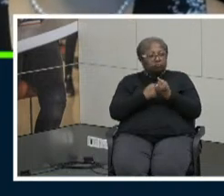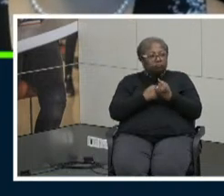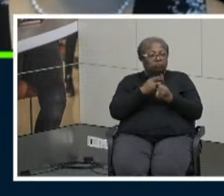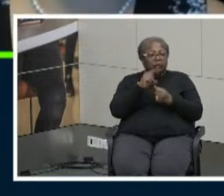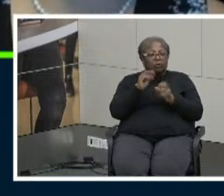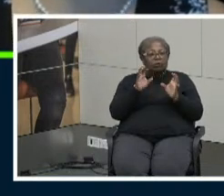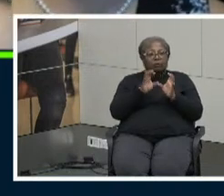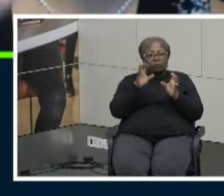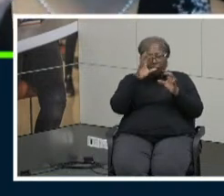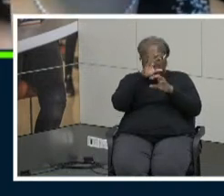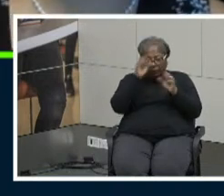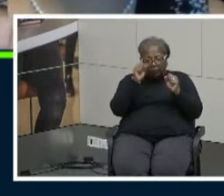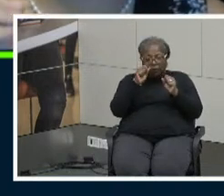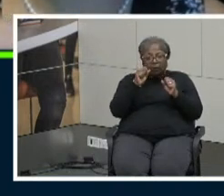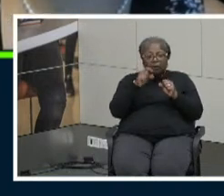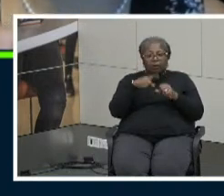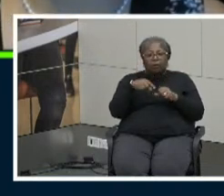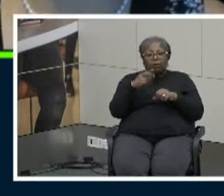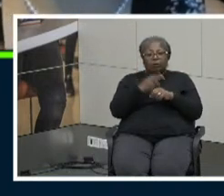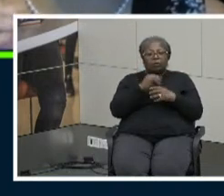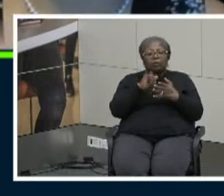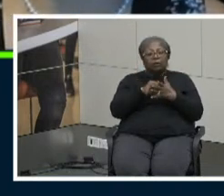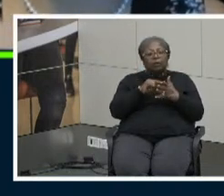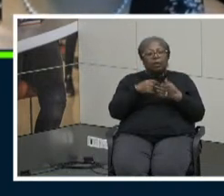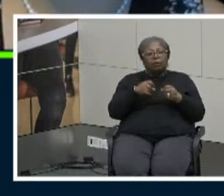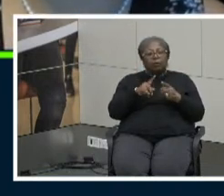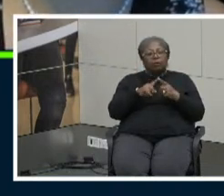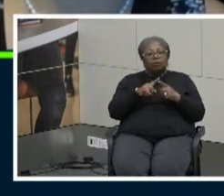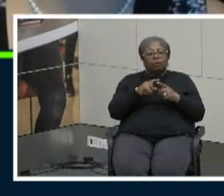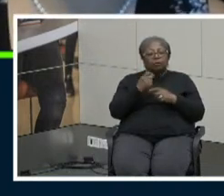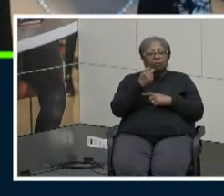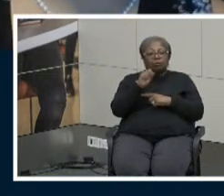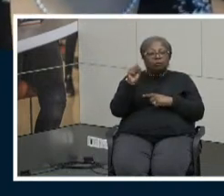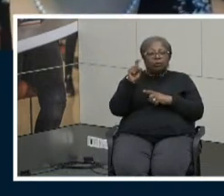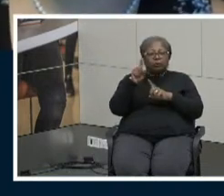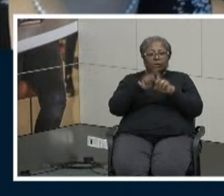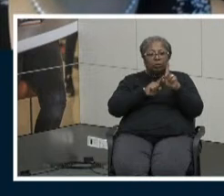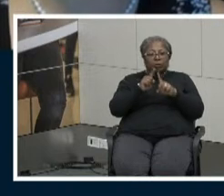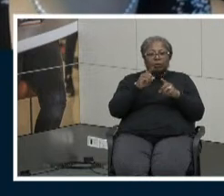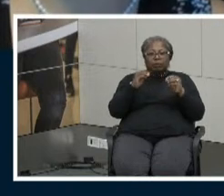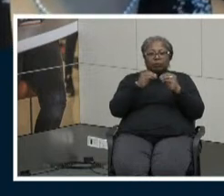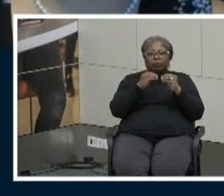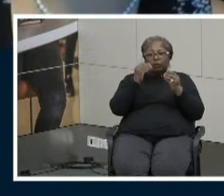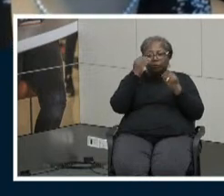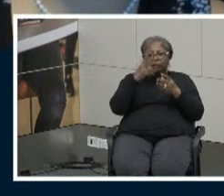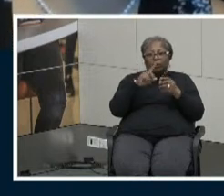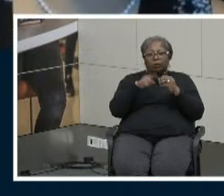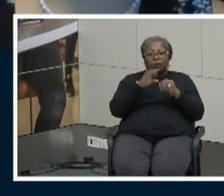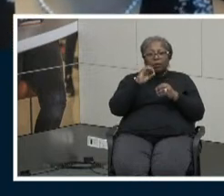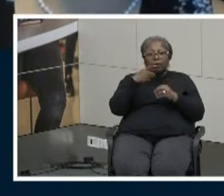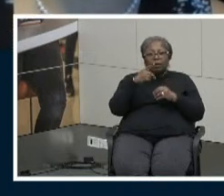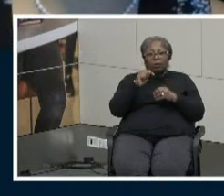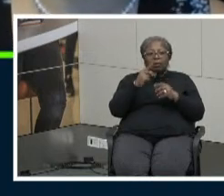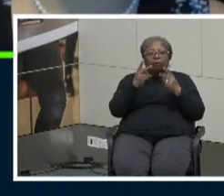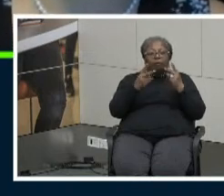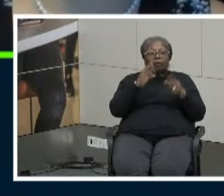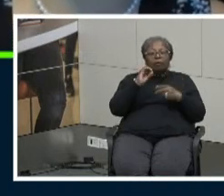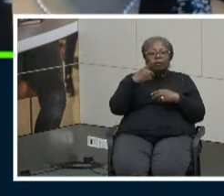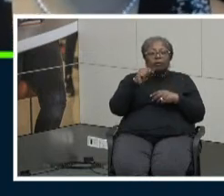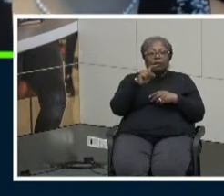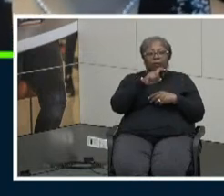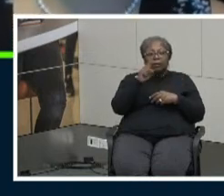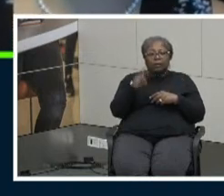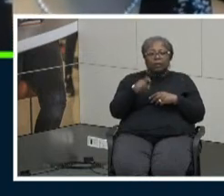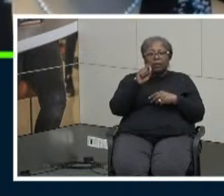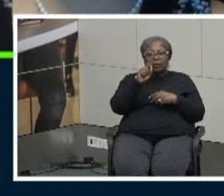uncertified superintendent use this opportunity to boycott star for more information about opting out visit optout